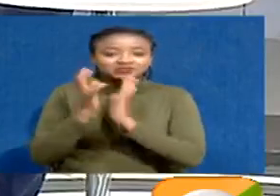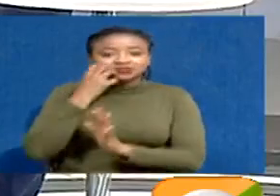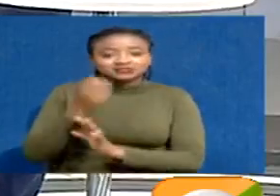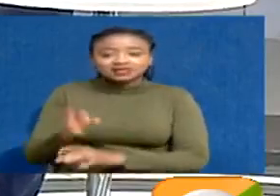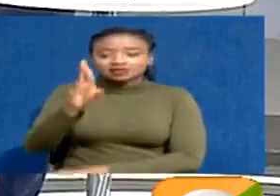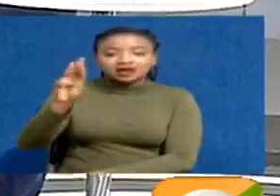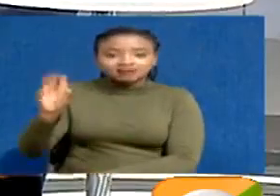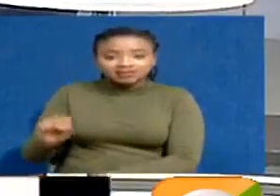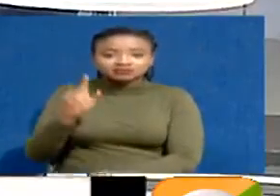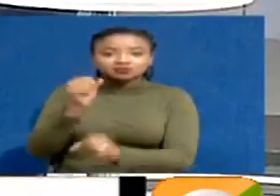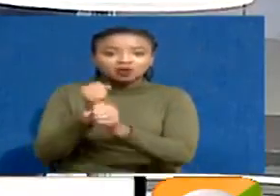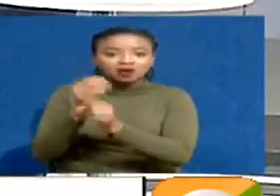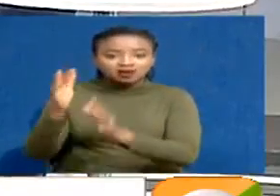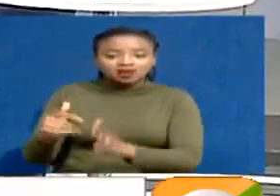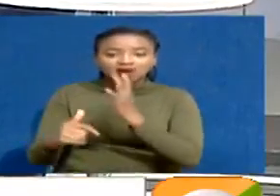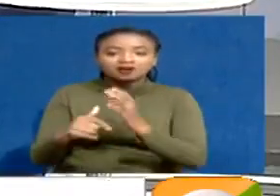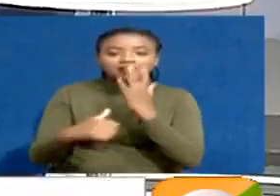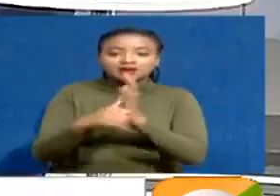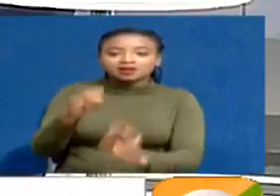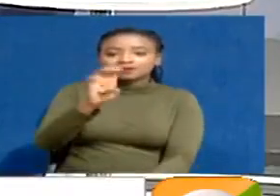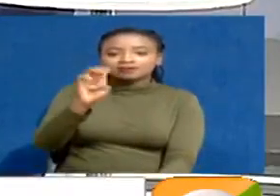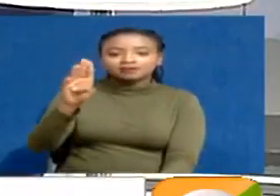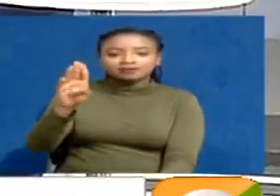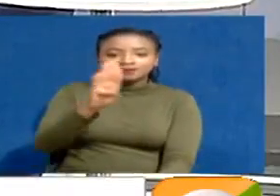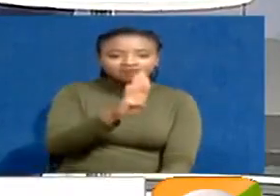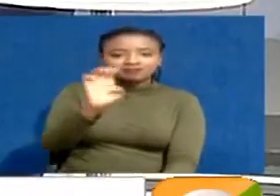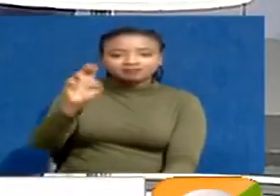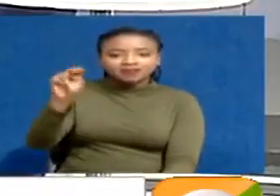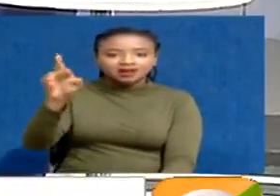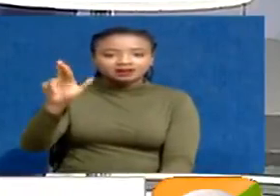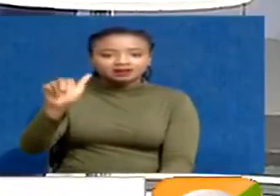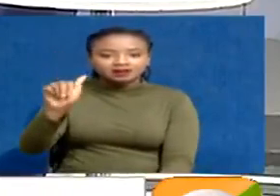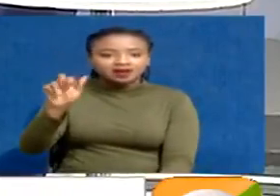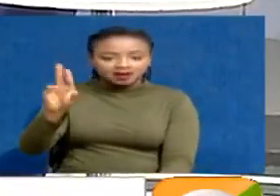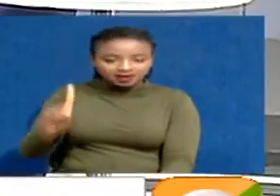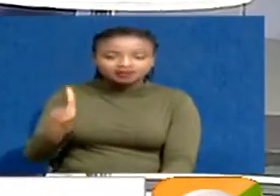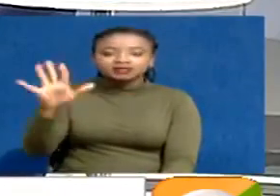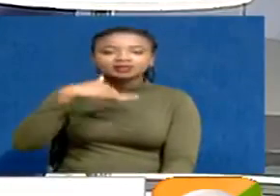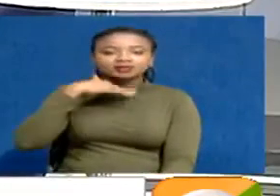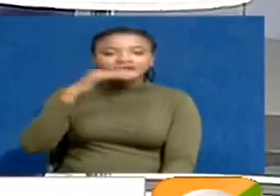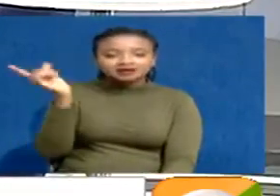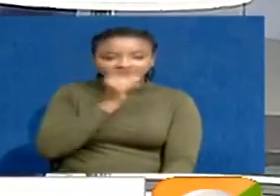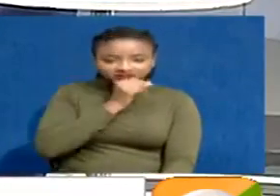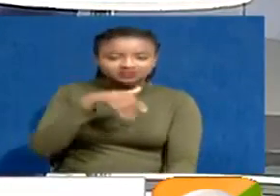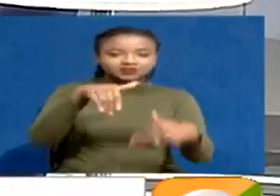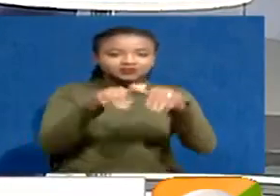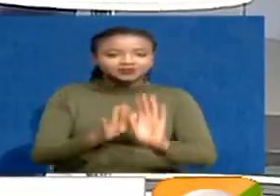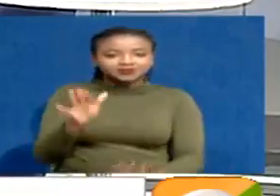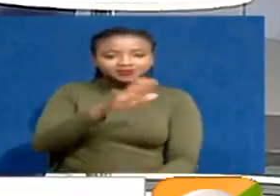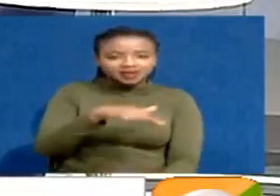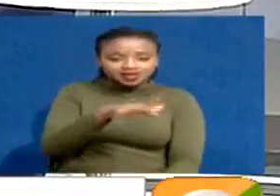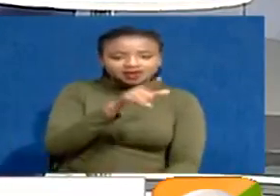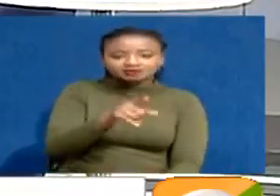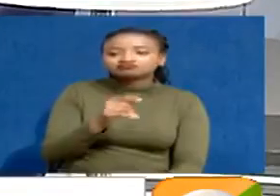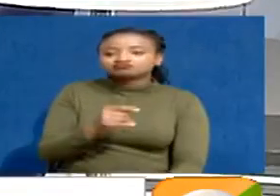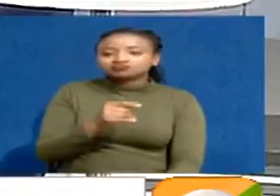Media services technician Bernard Okoth was laid to rest at his home in Migori County in a ceremony attended by family and friends. Okoth, who had